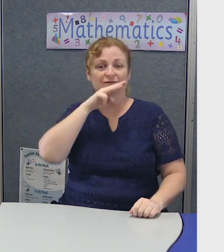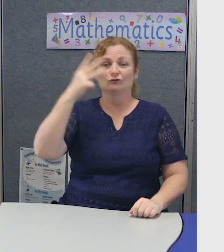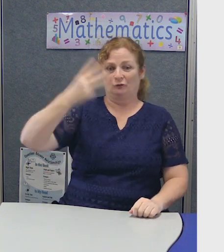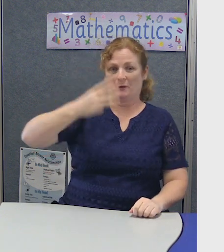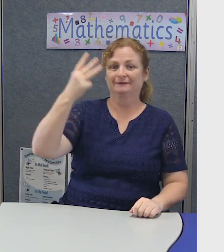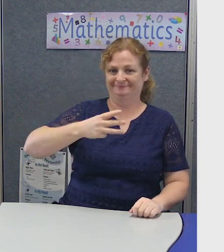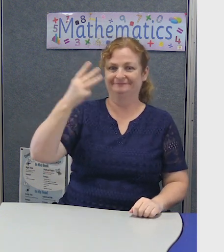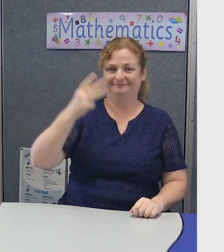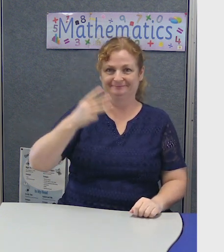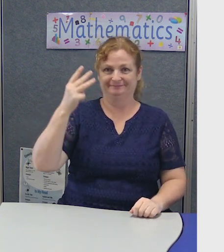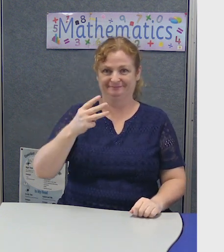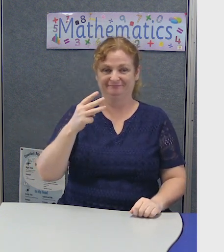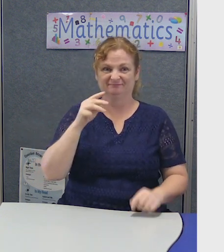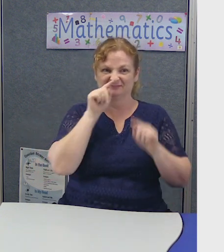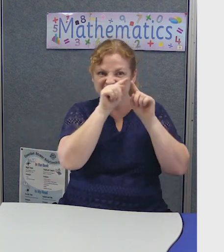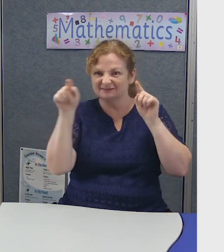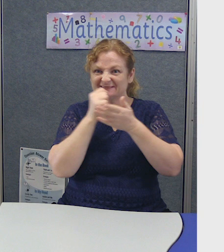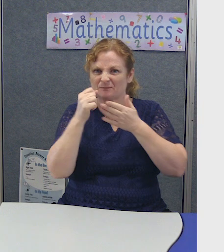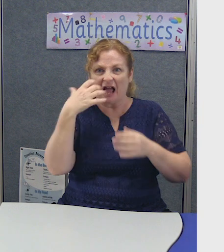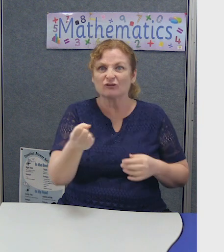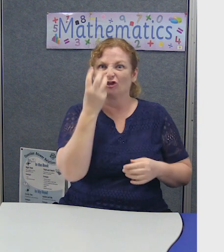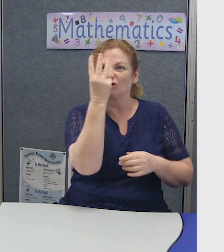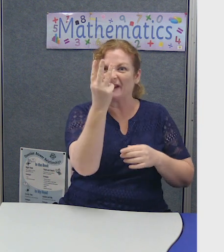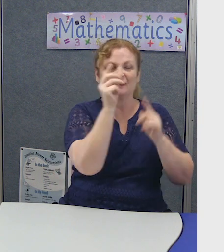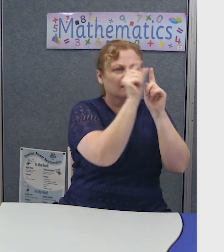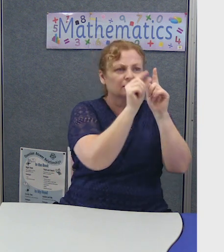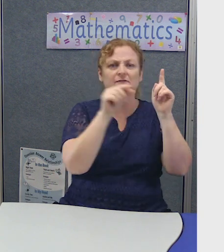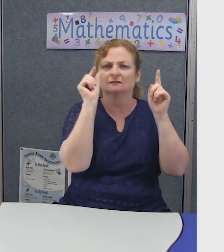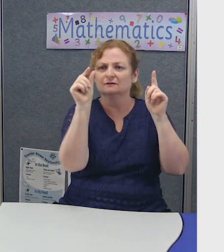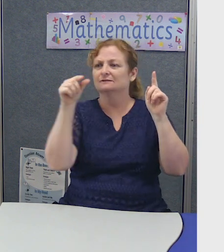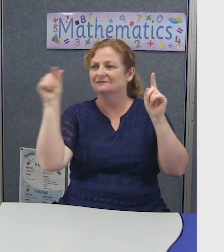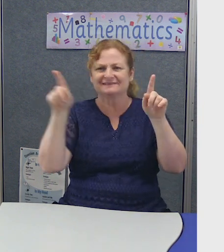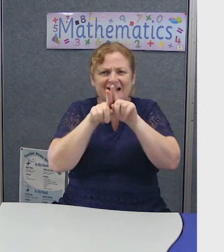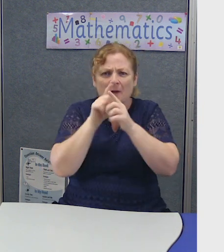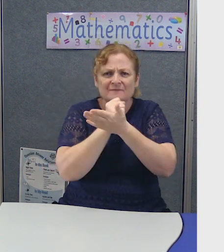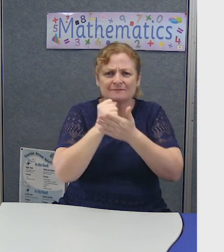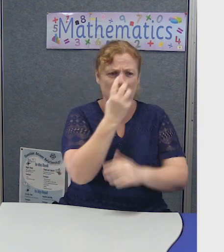35,313, there are three digits that are a three.